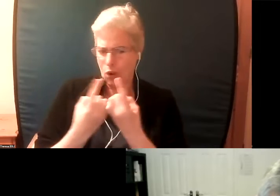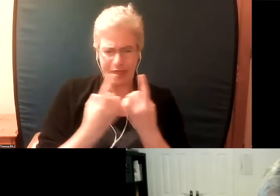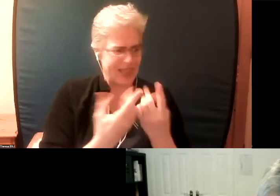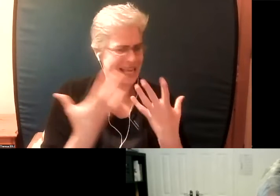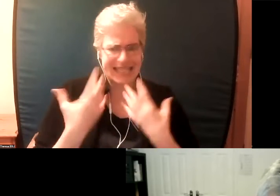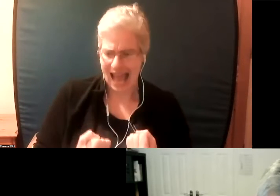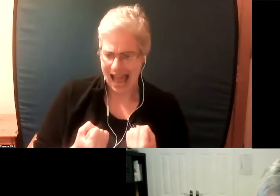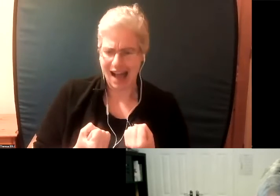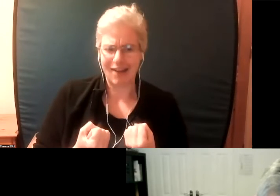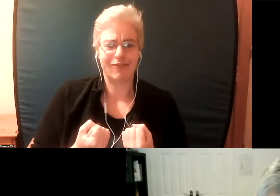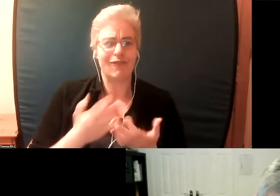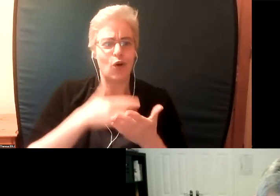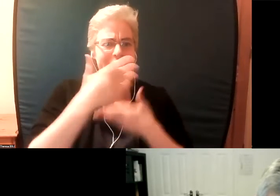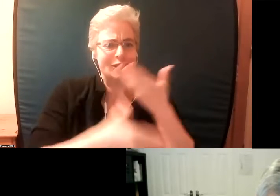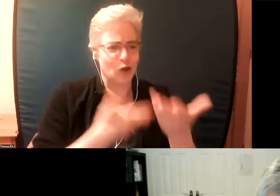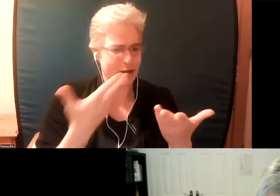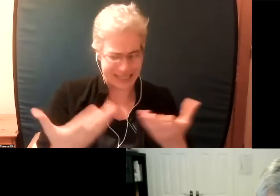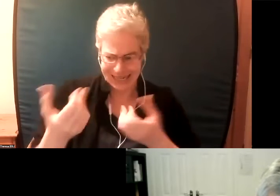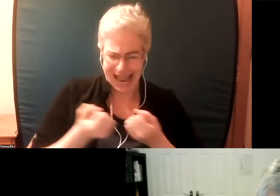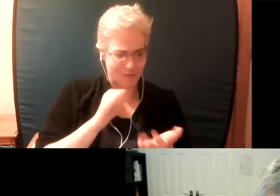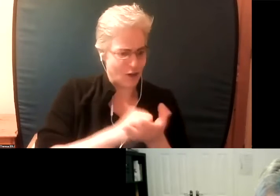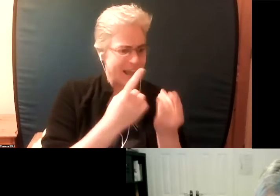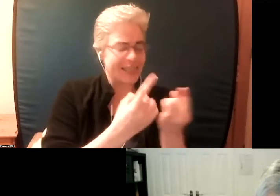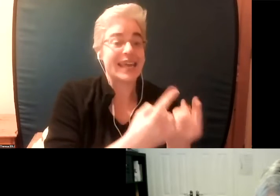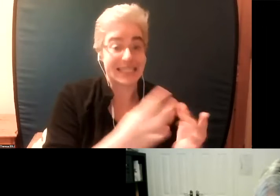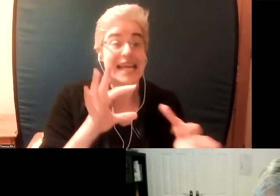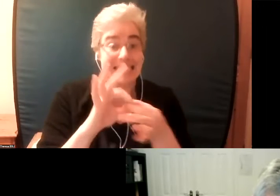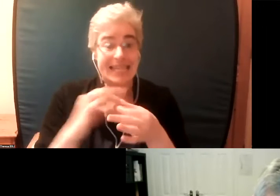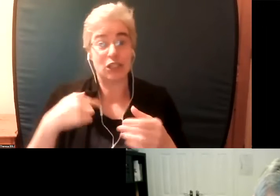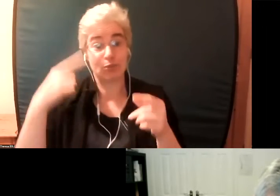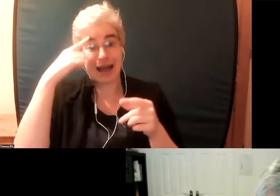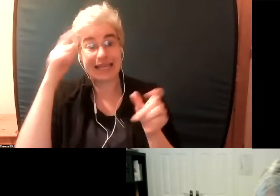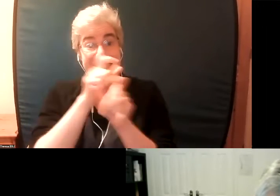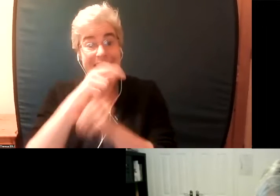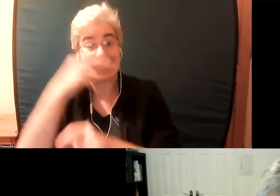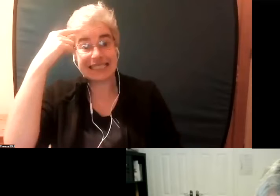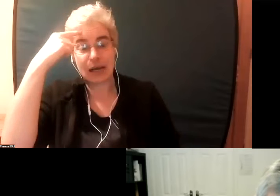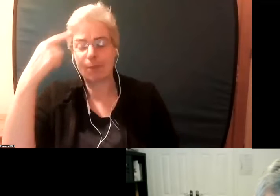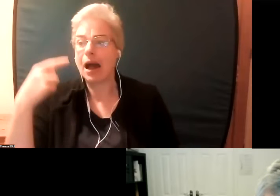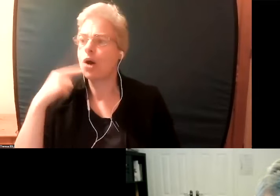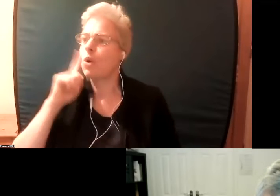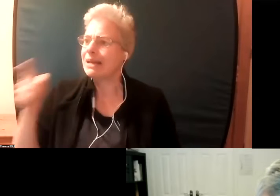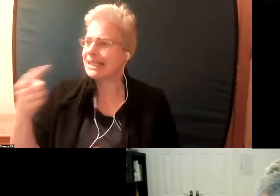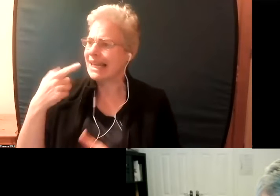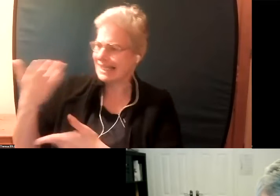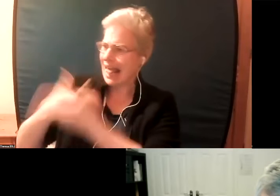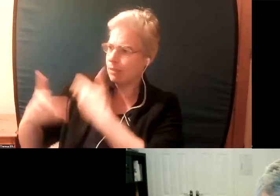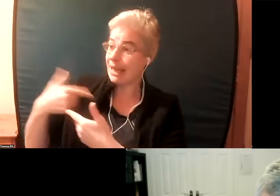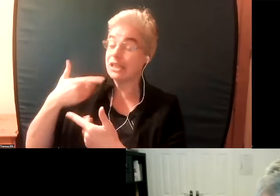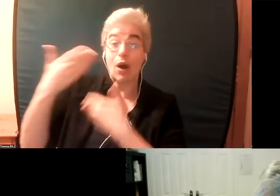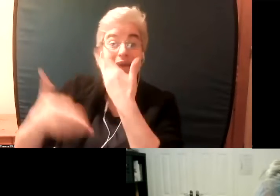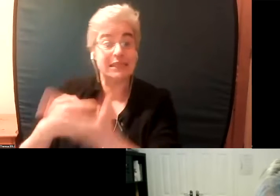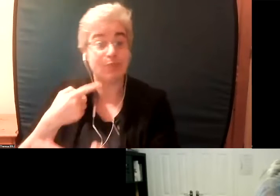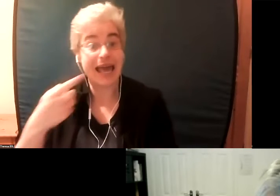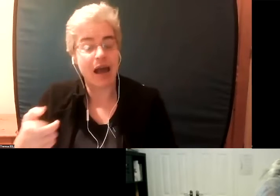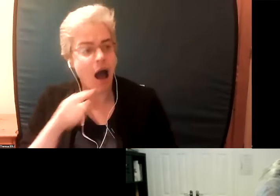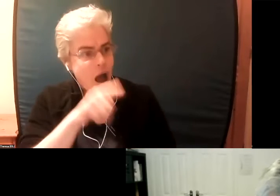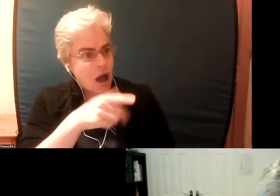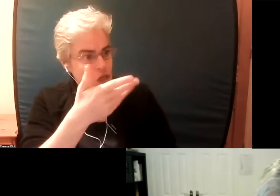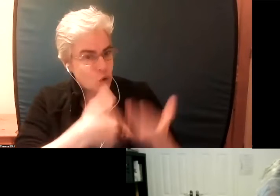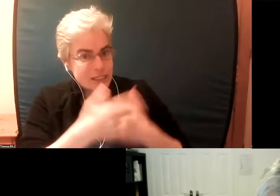things for the story today, all these things. And she said, tell me about it. And so I told her, and she said, you're